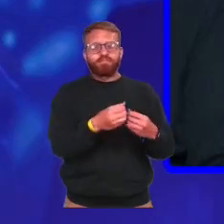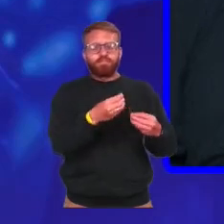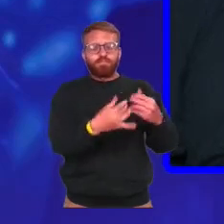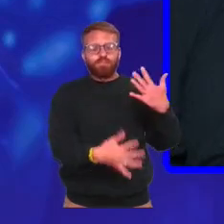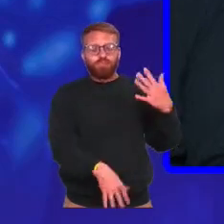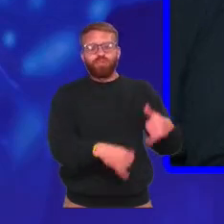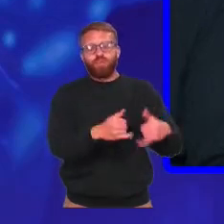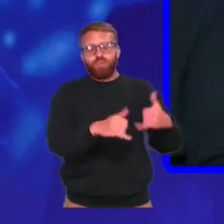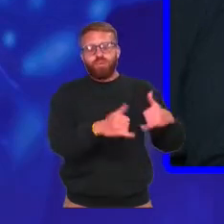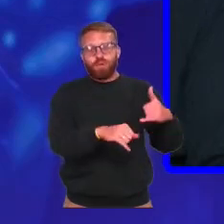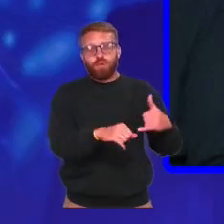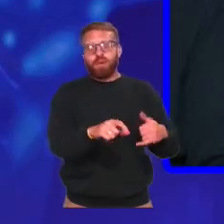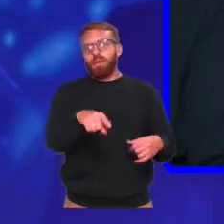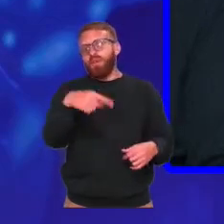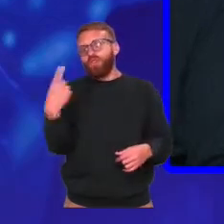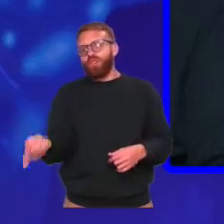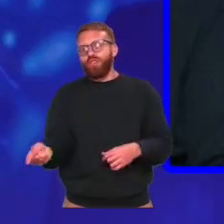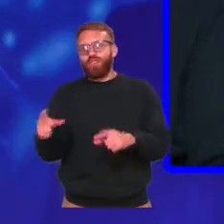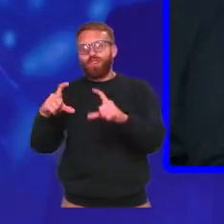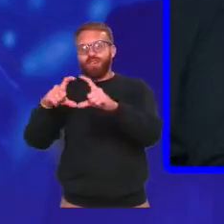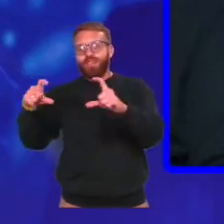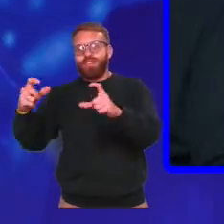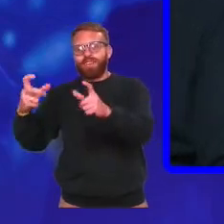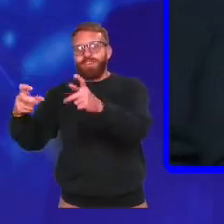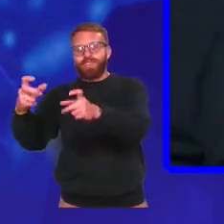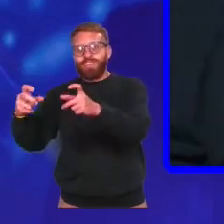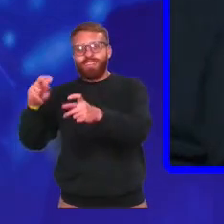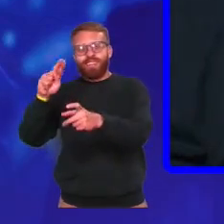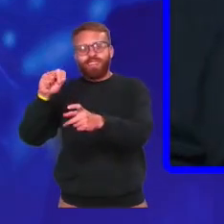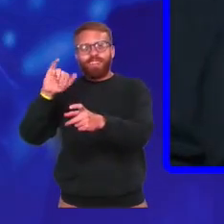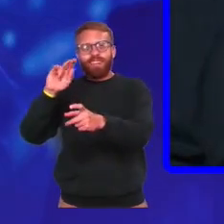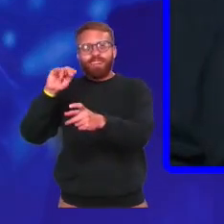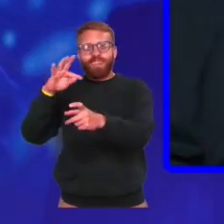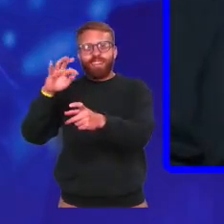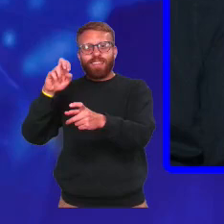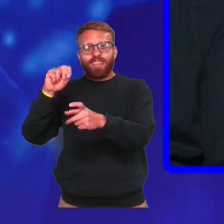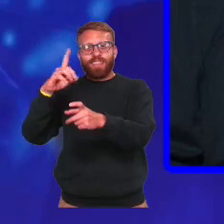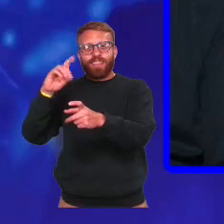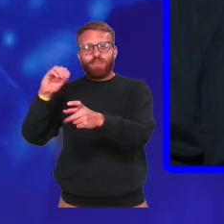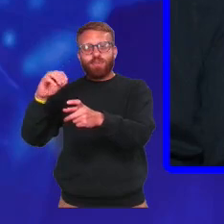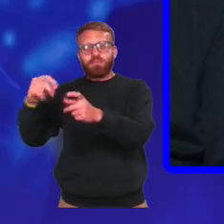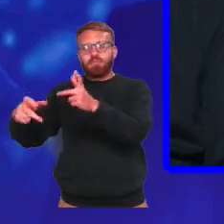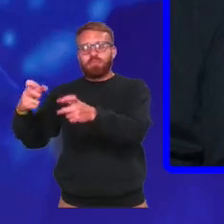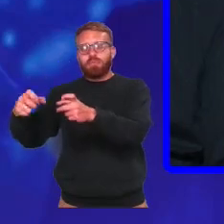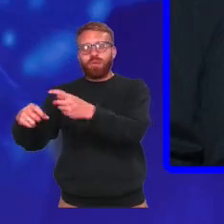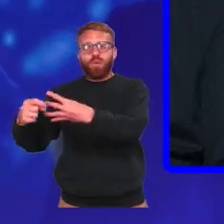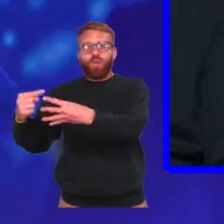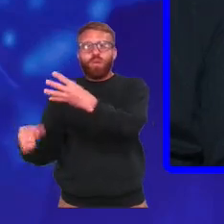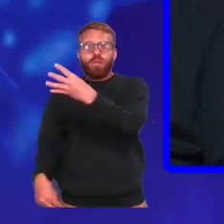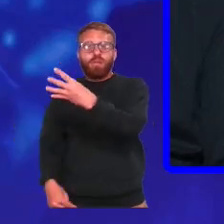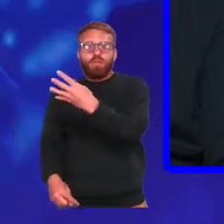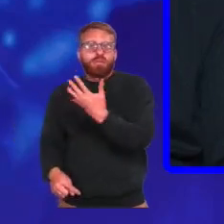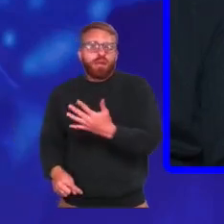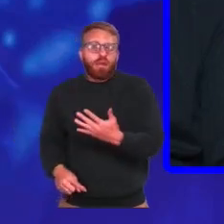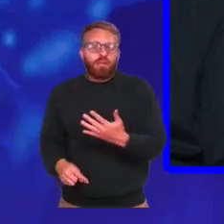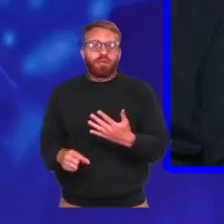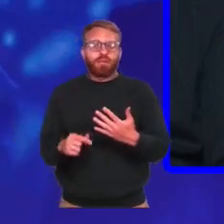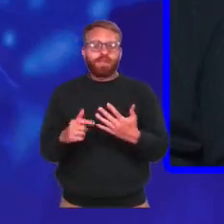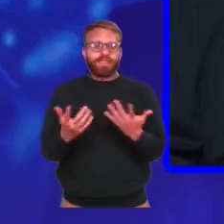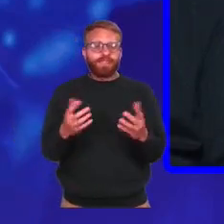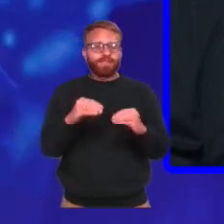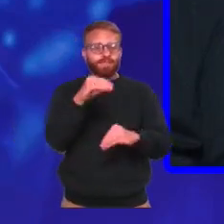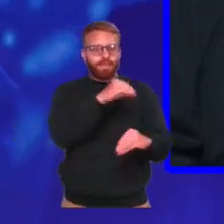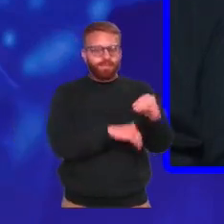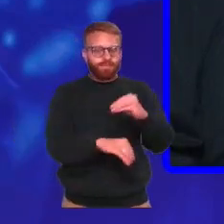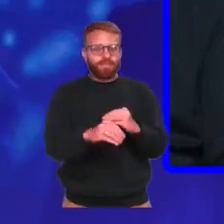4. And we need systems and content creation tools to be able to create that content efficiently,